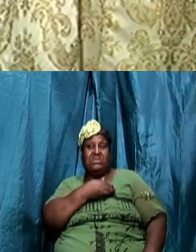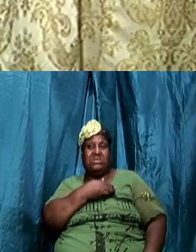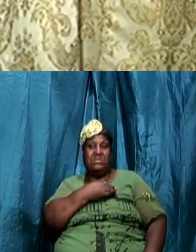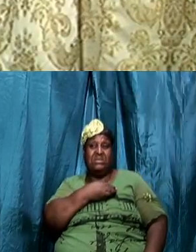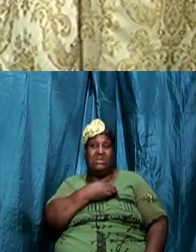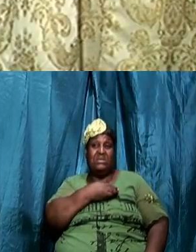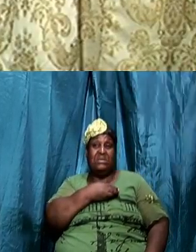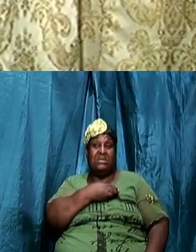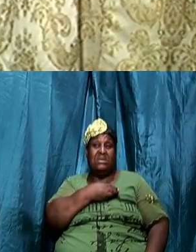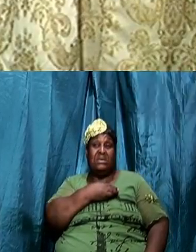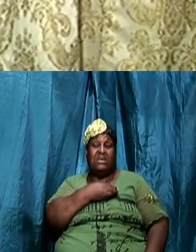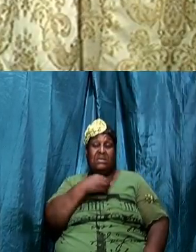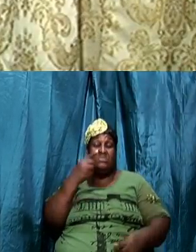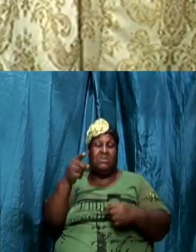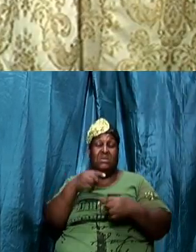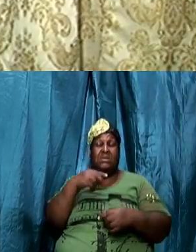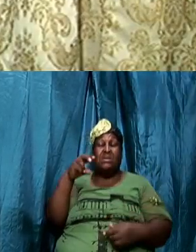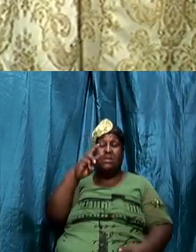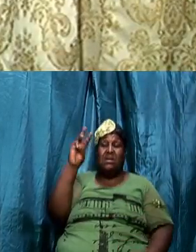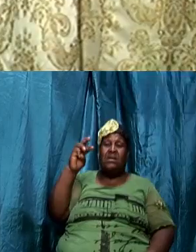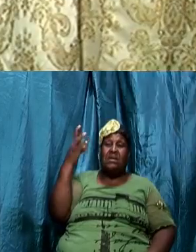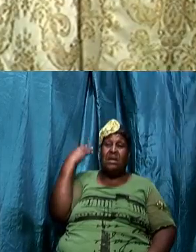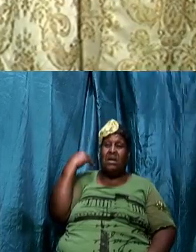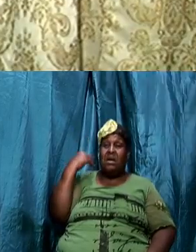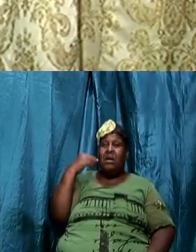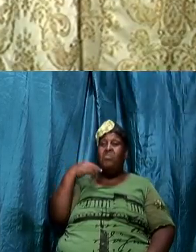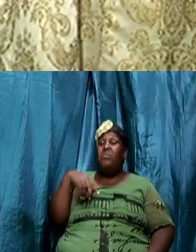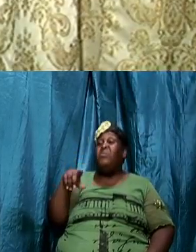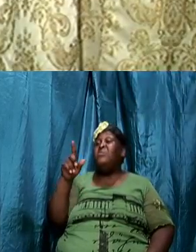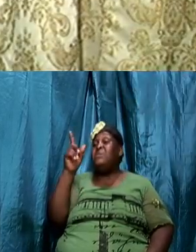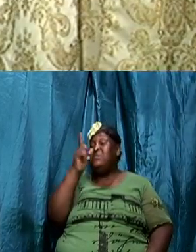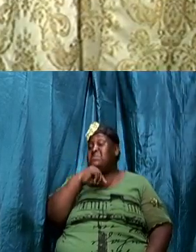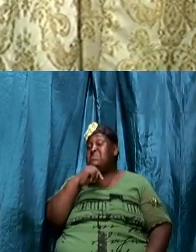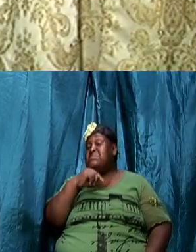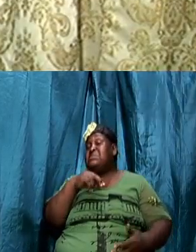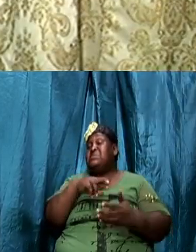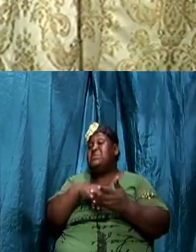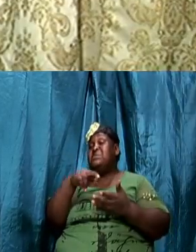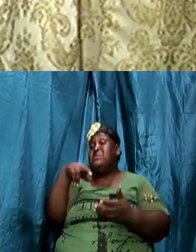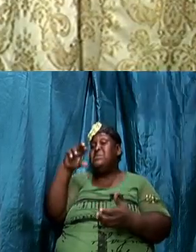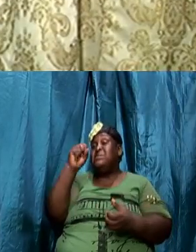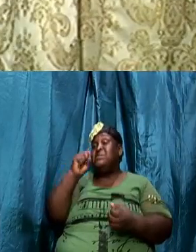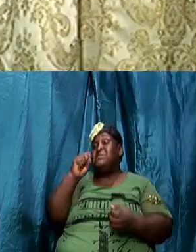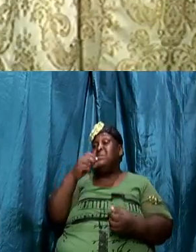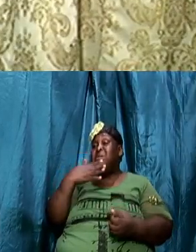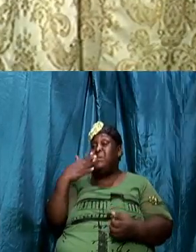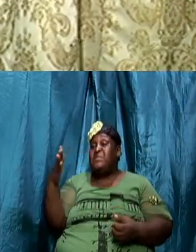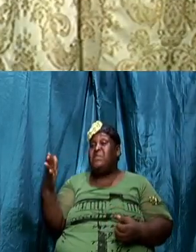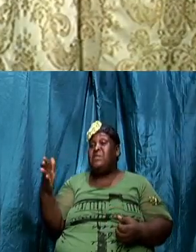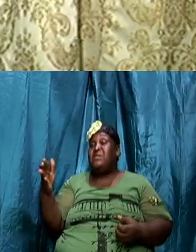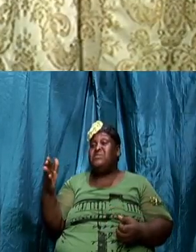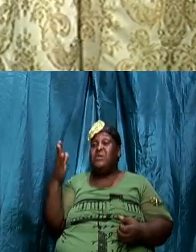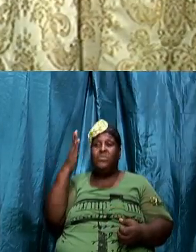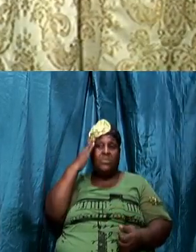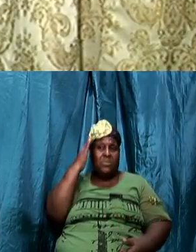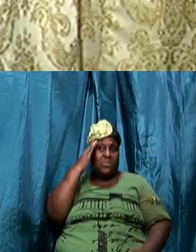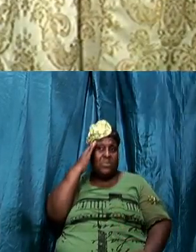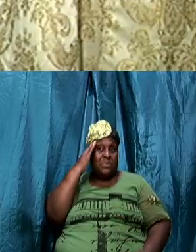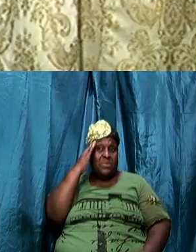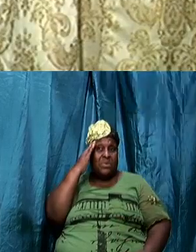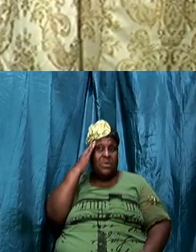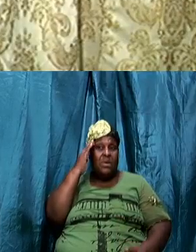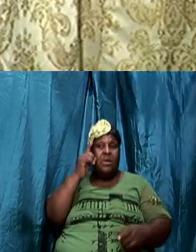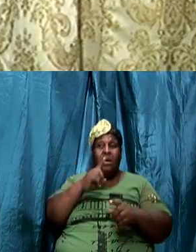about the Antichrist and the beast and the this and the that. Those are things coming, and those are crucial that we know those things and we know it. But